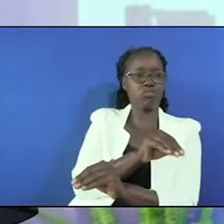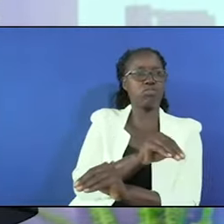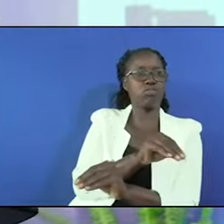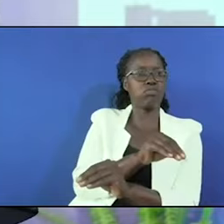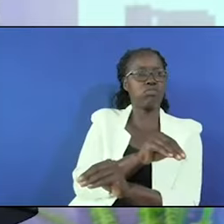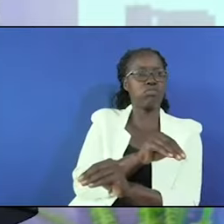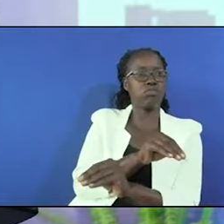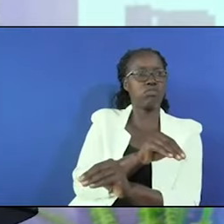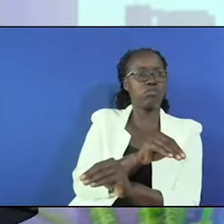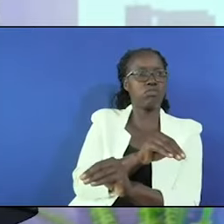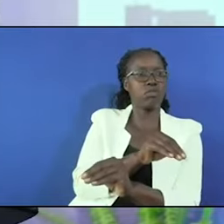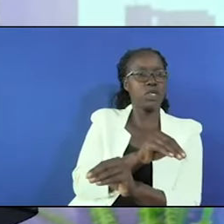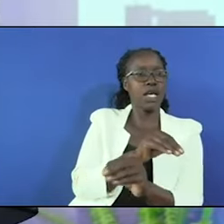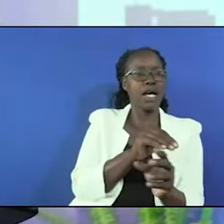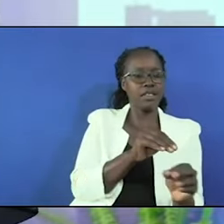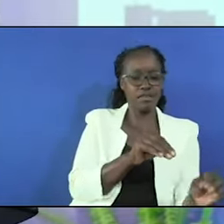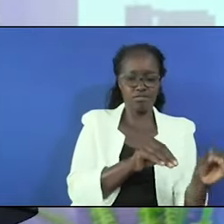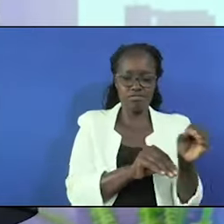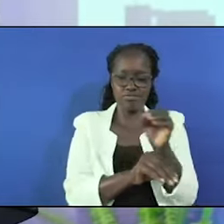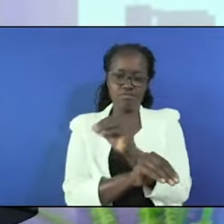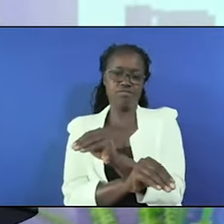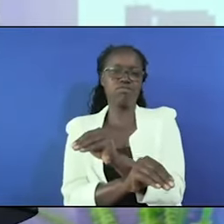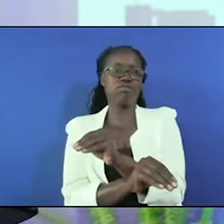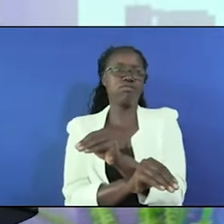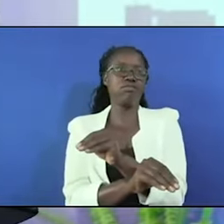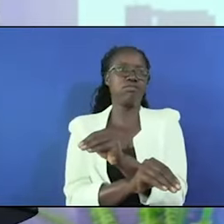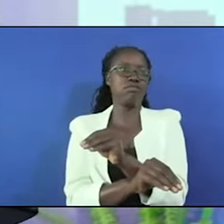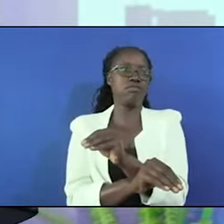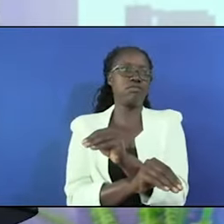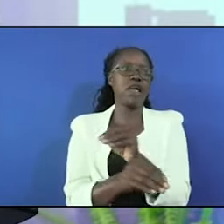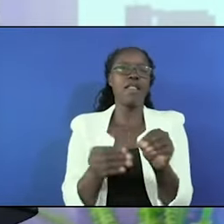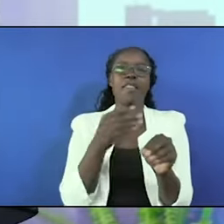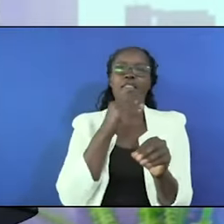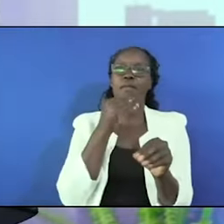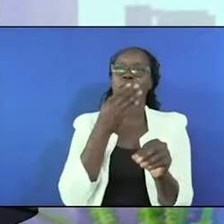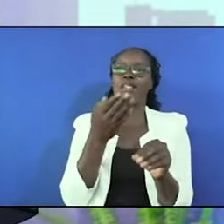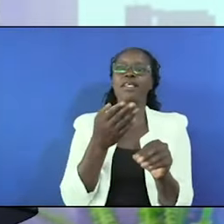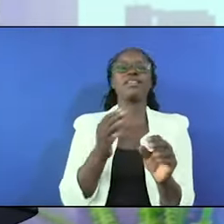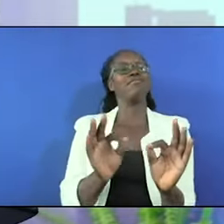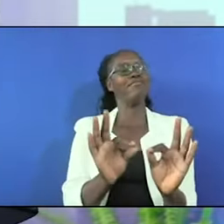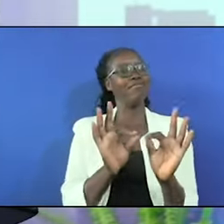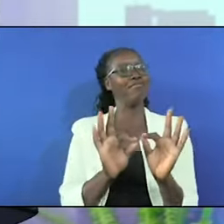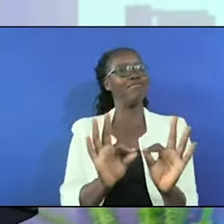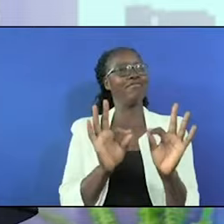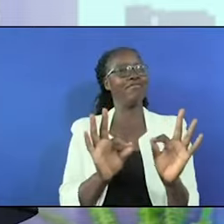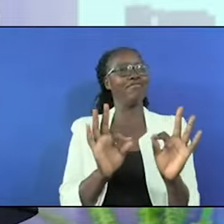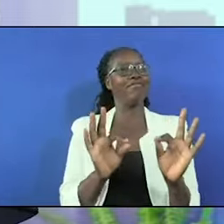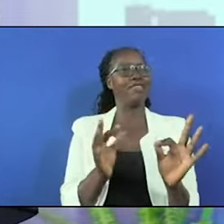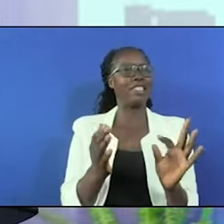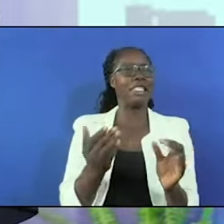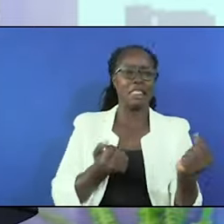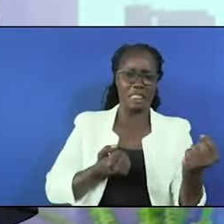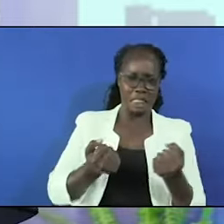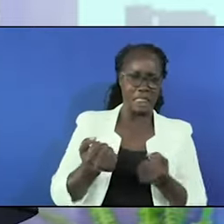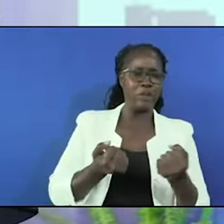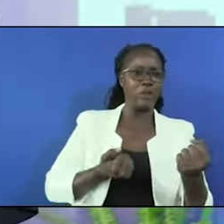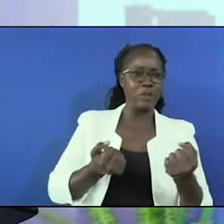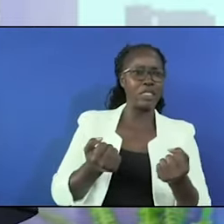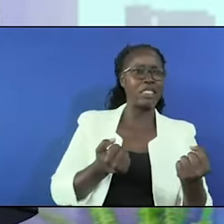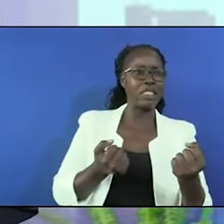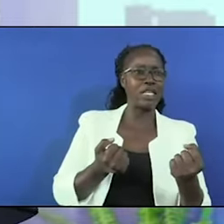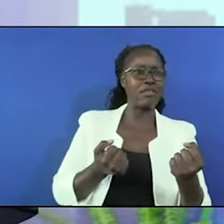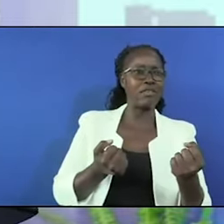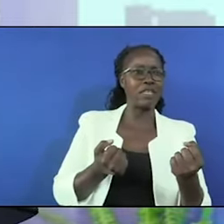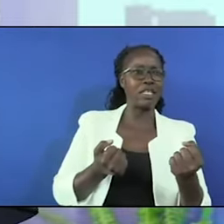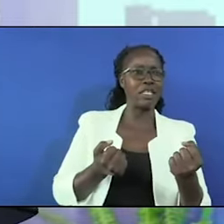the co-driver's seat. The gentleman entered there. And then as he was driving up